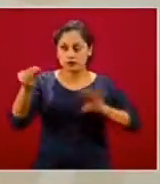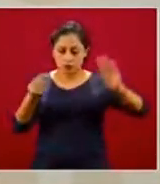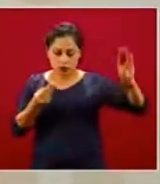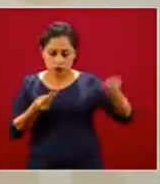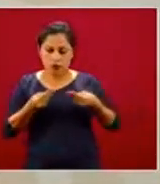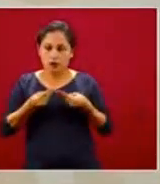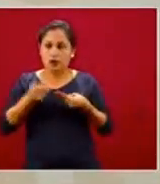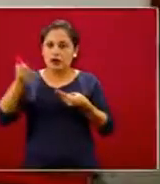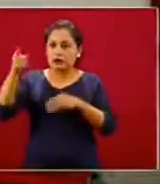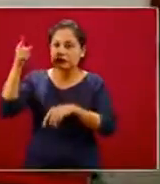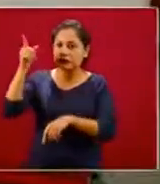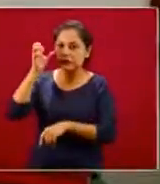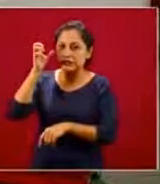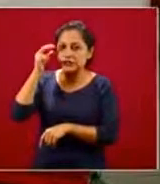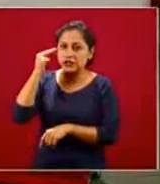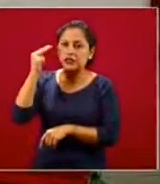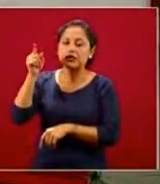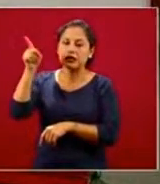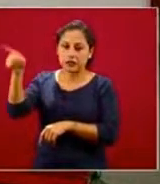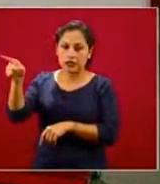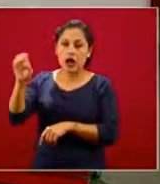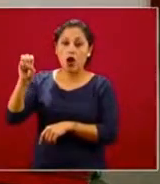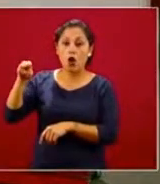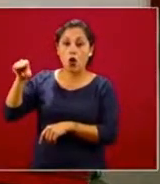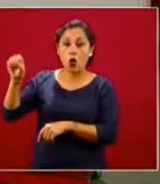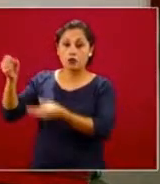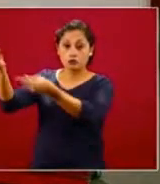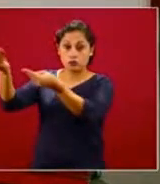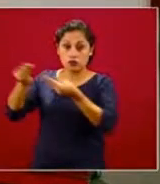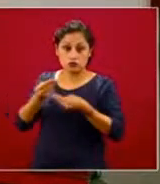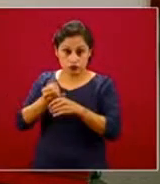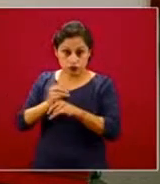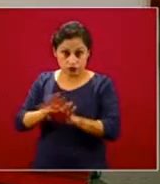So our estimates were based on what was going on in Wuhan, China.